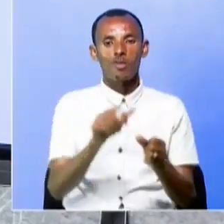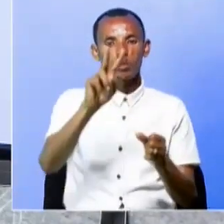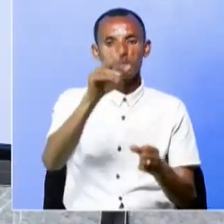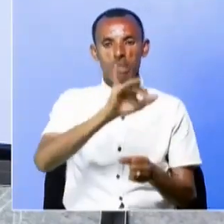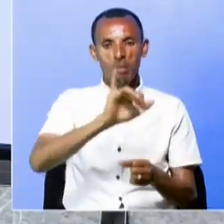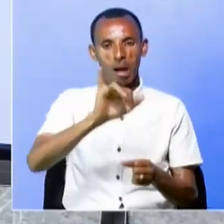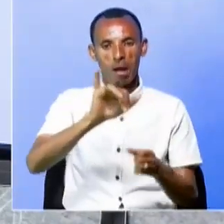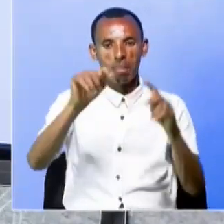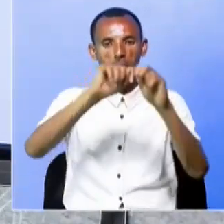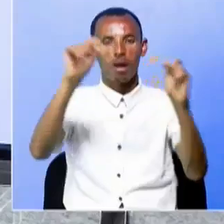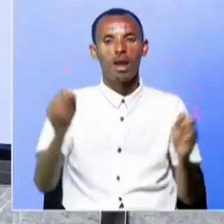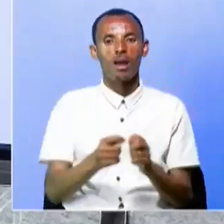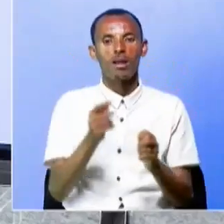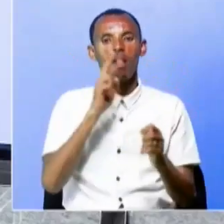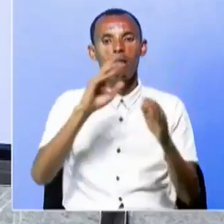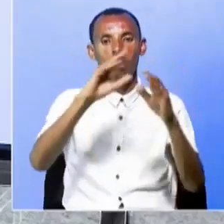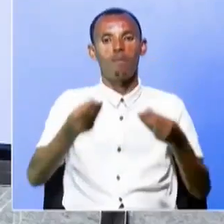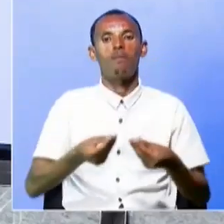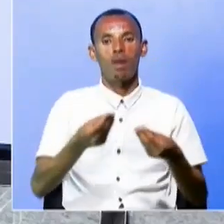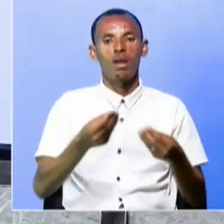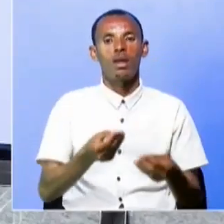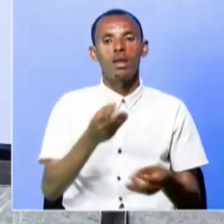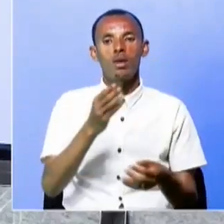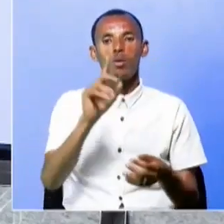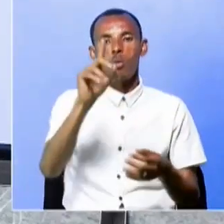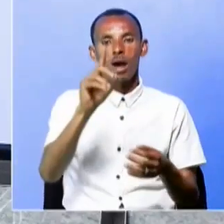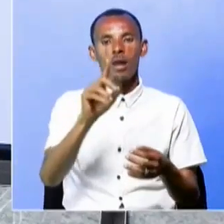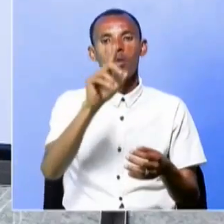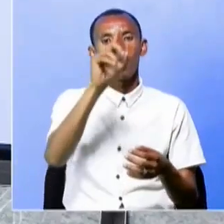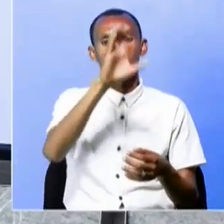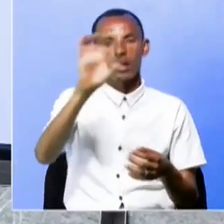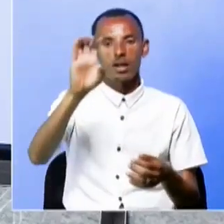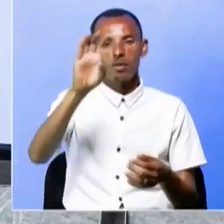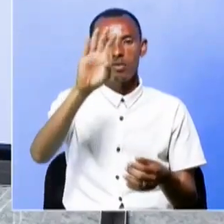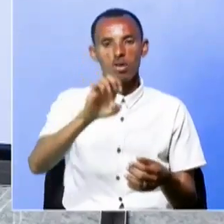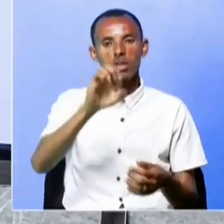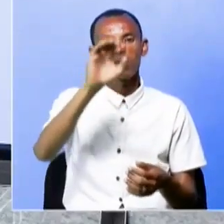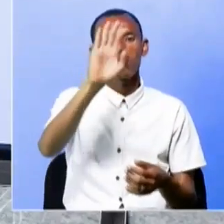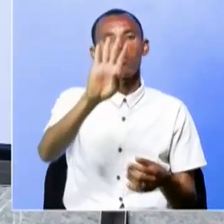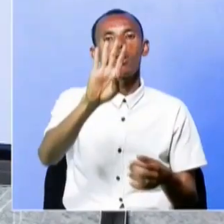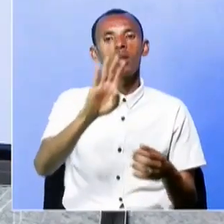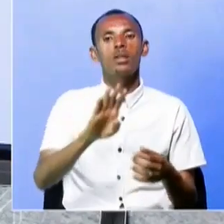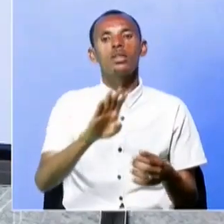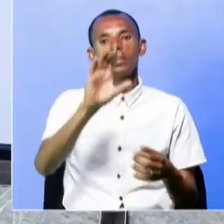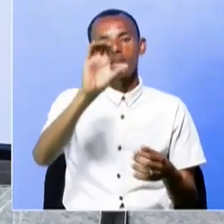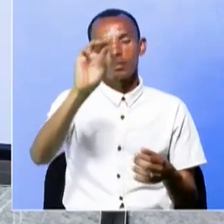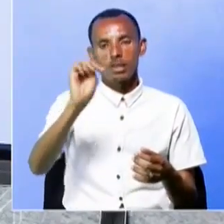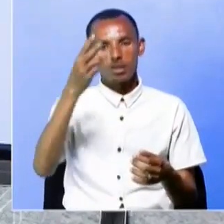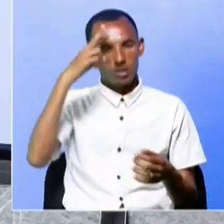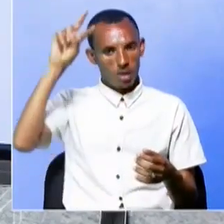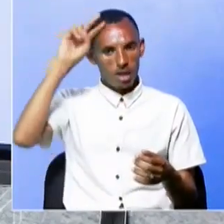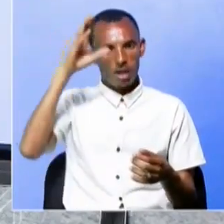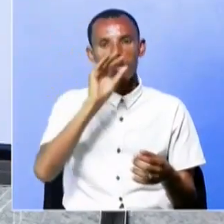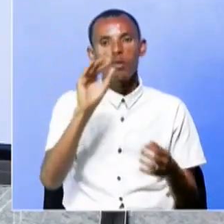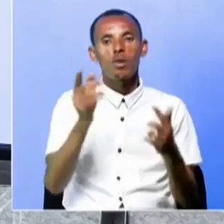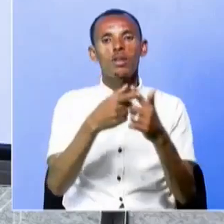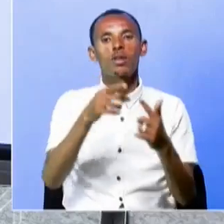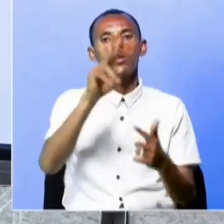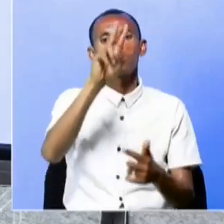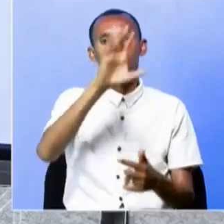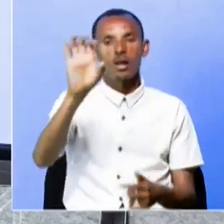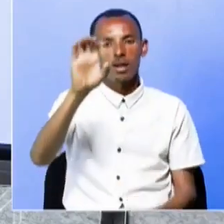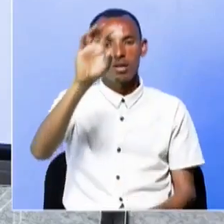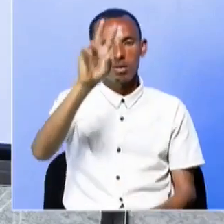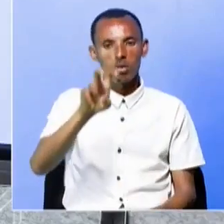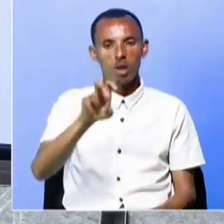similar triangles are given. One is 144 centimeters square, and the other one is 225 centimeters